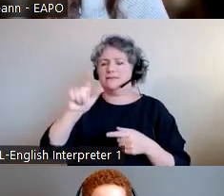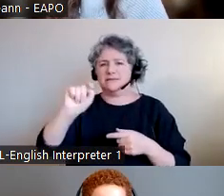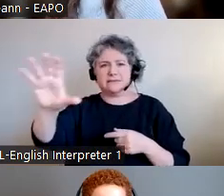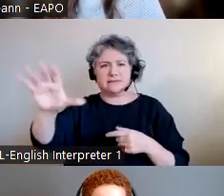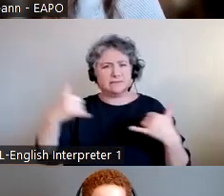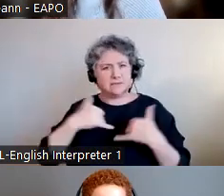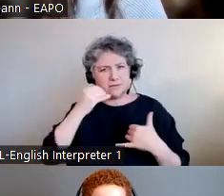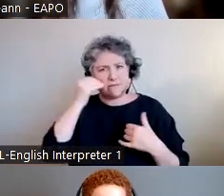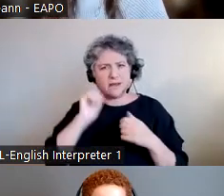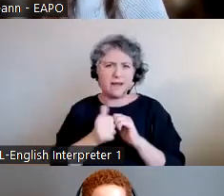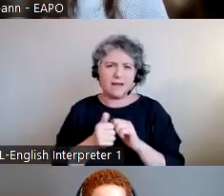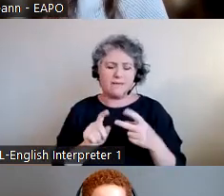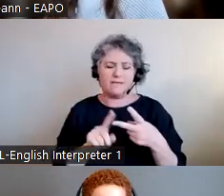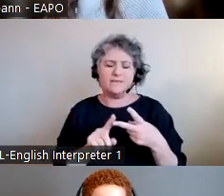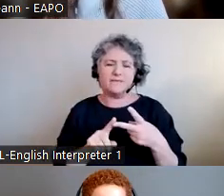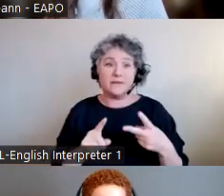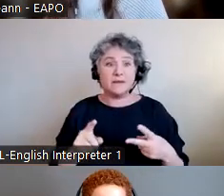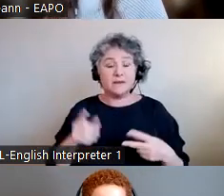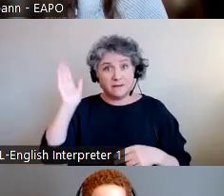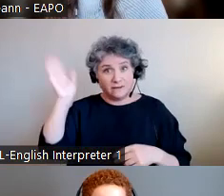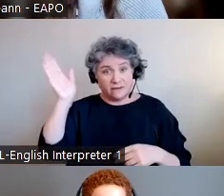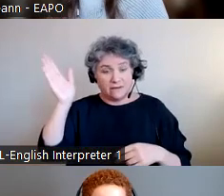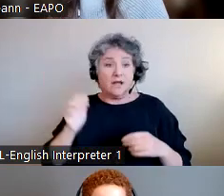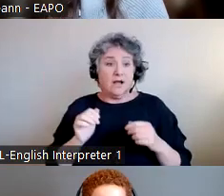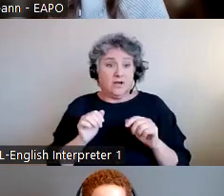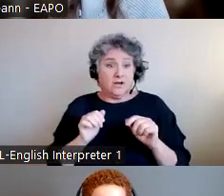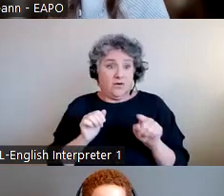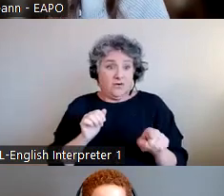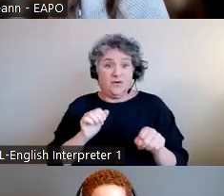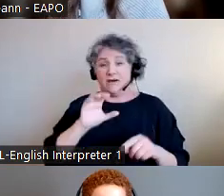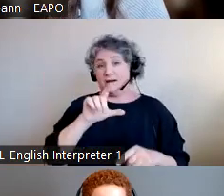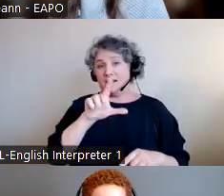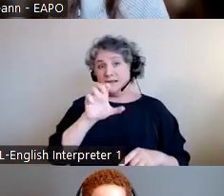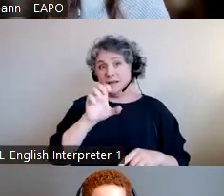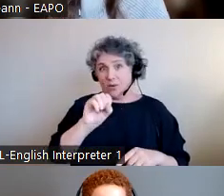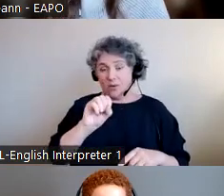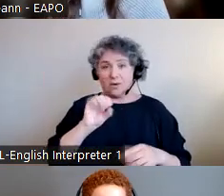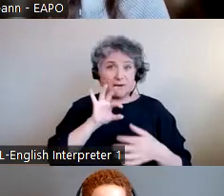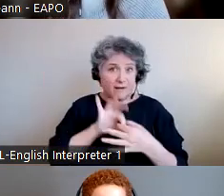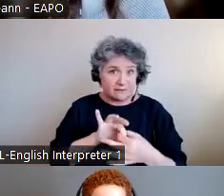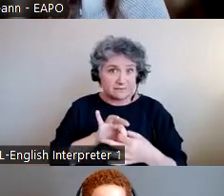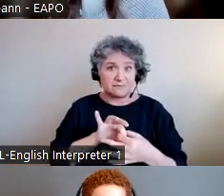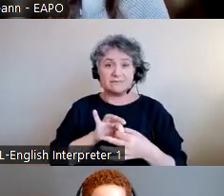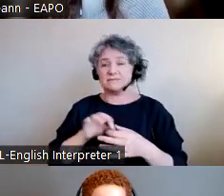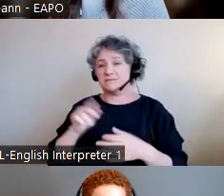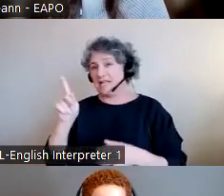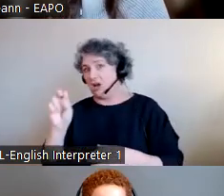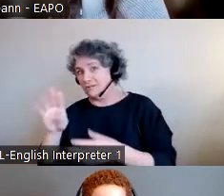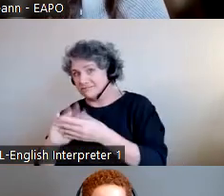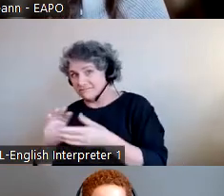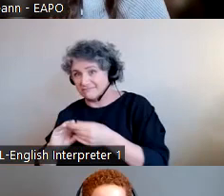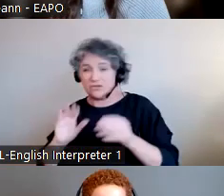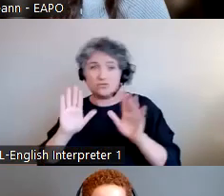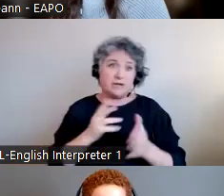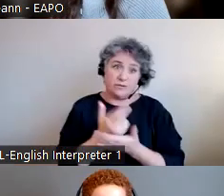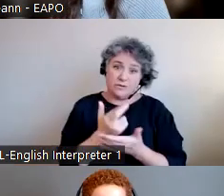again, for the providers to check out the CLEO Connect, as Karen mentioned, great resources, information, all the upcoming training that